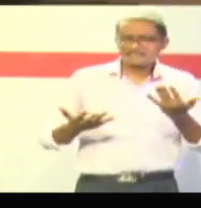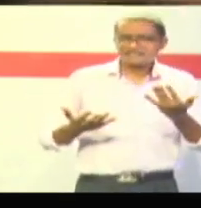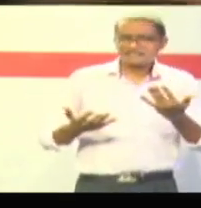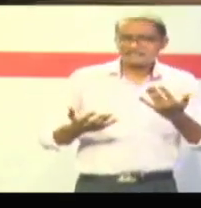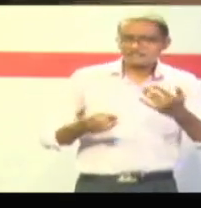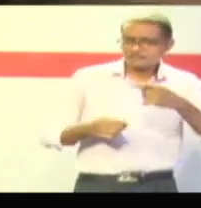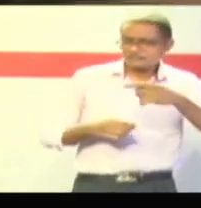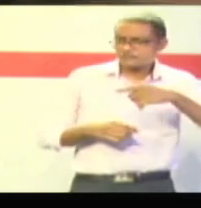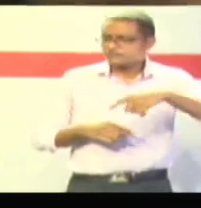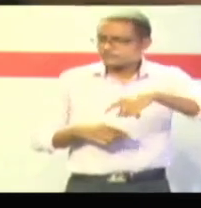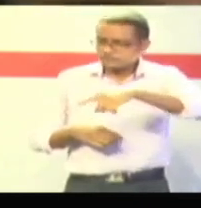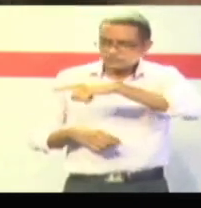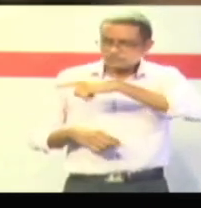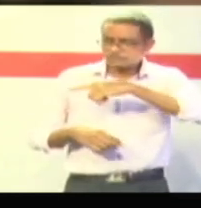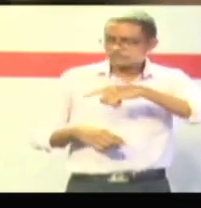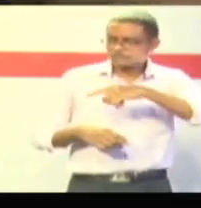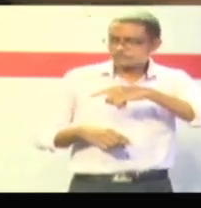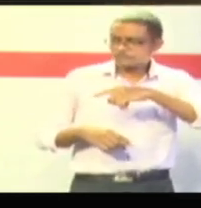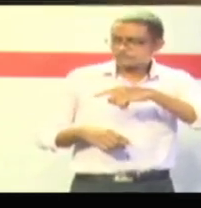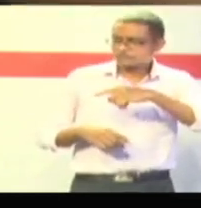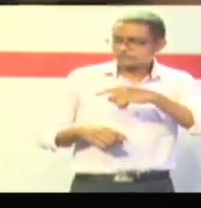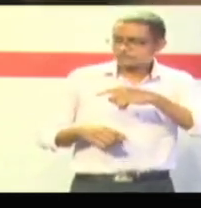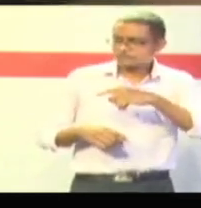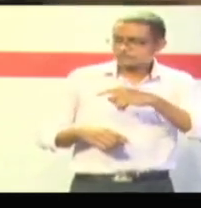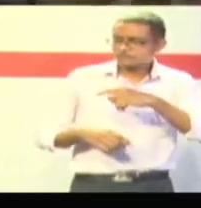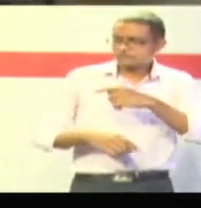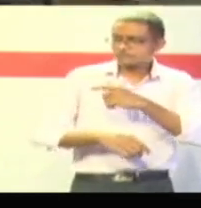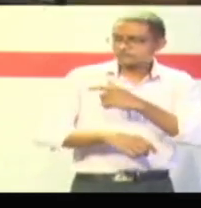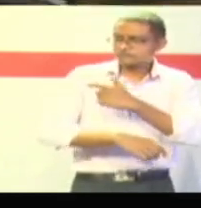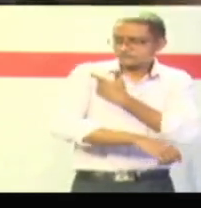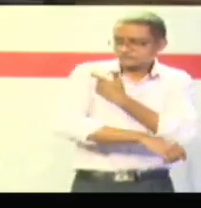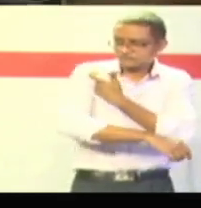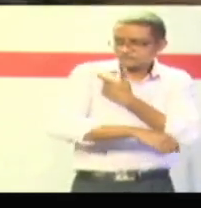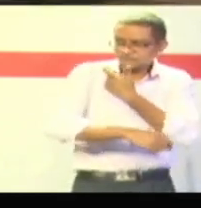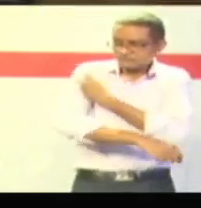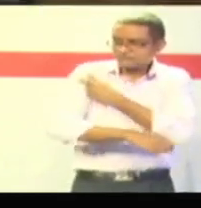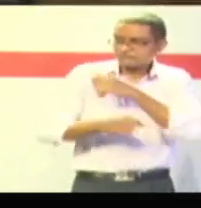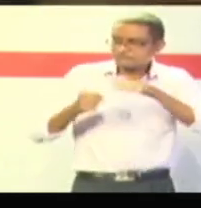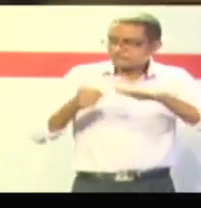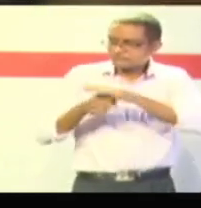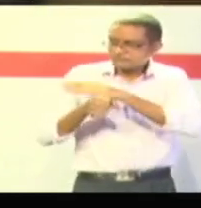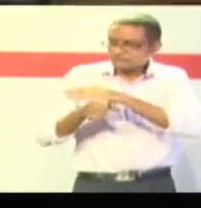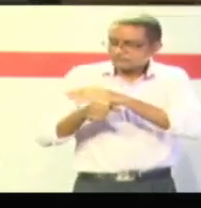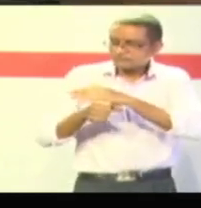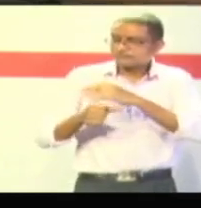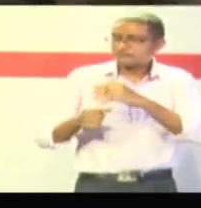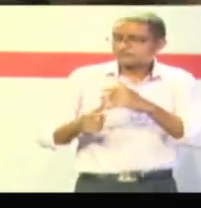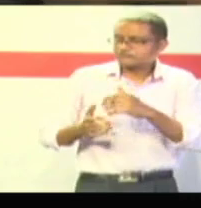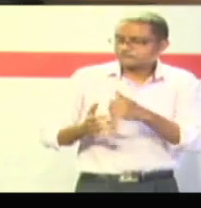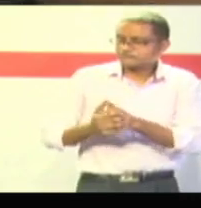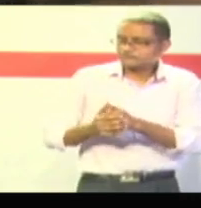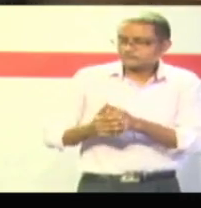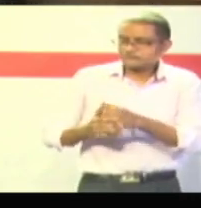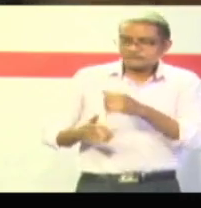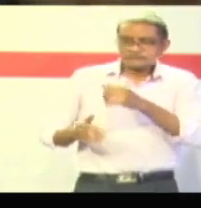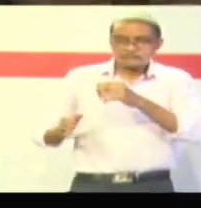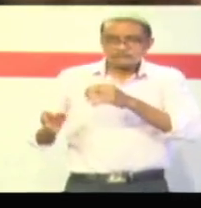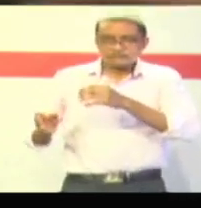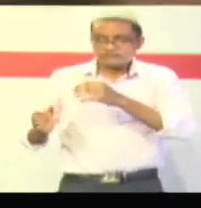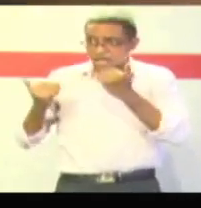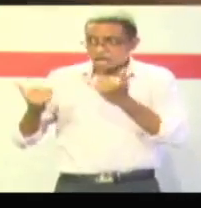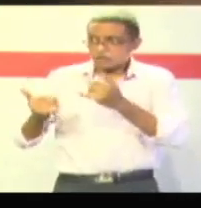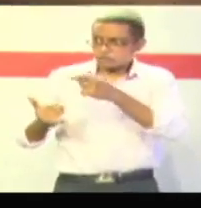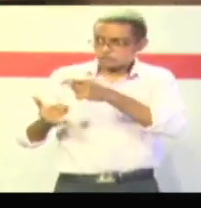to be vaccinated now? Now we're going from the secondary school children, and with the most recent conversation has been primary school